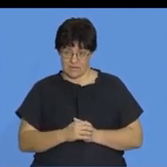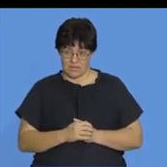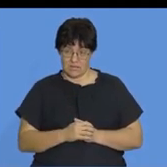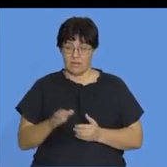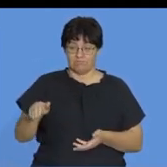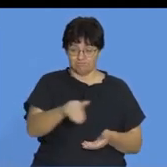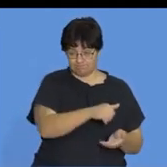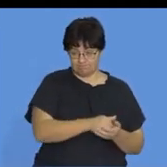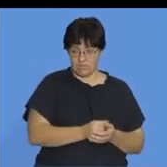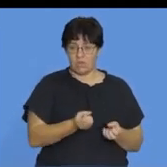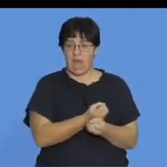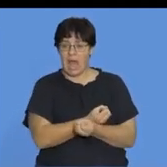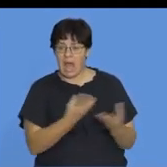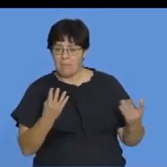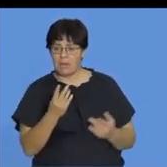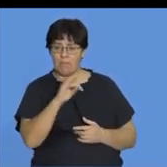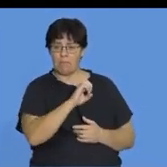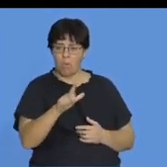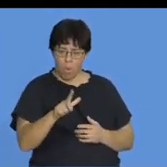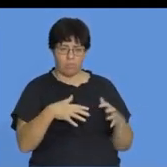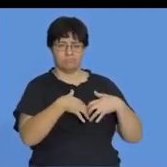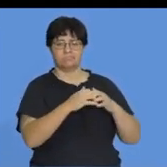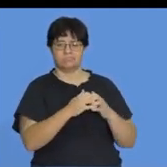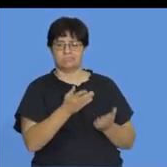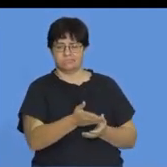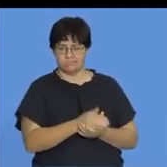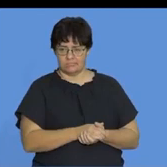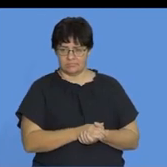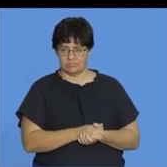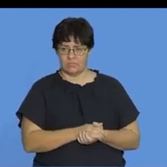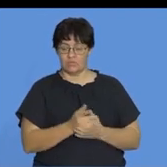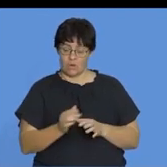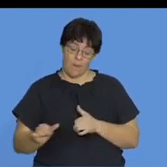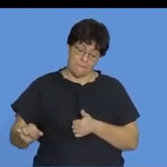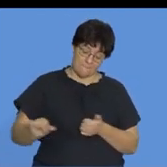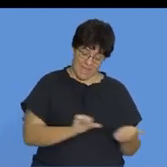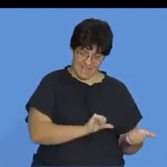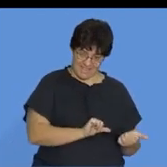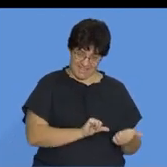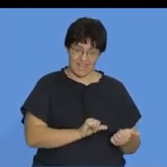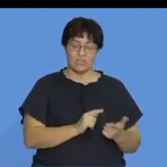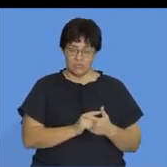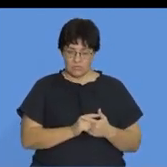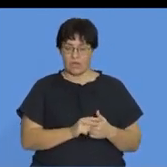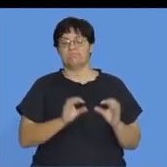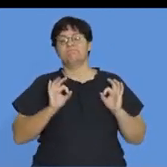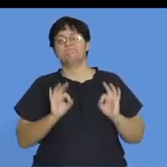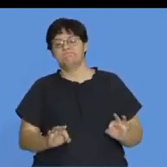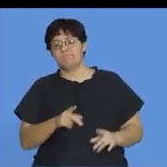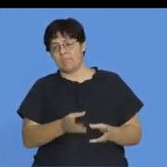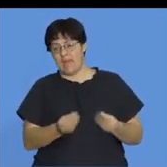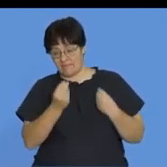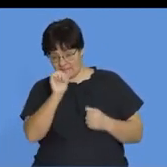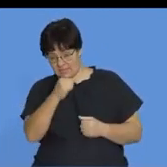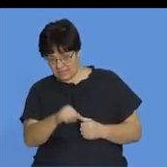ourselves, how many moles of carbon dioxide were actually formed, okay? Then we'd work backwards to determine the purity of